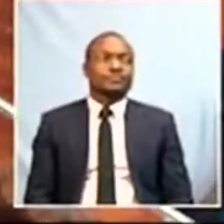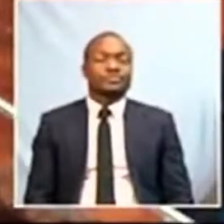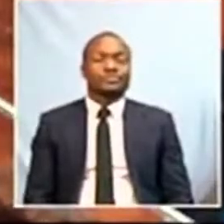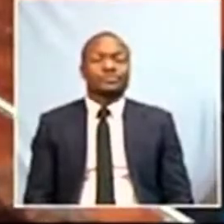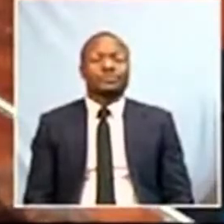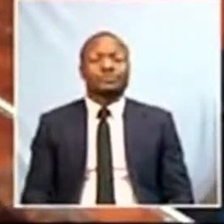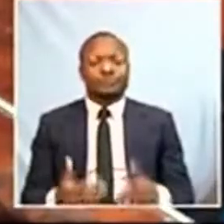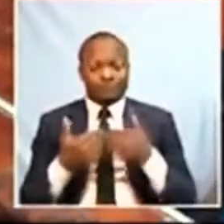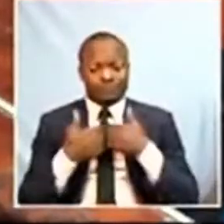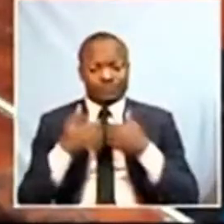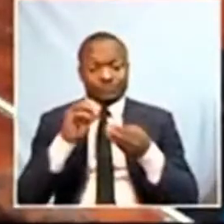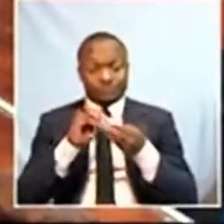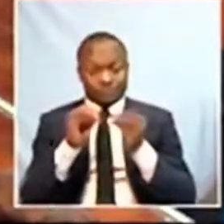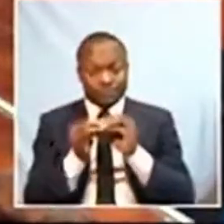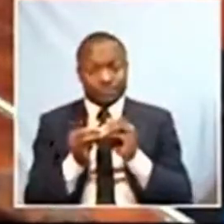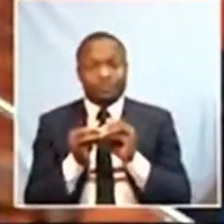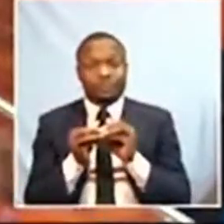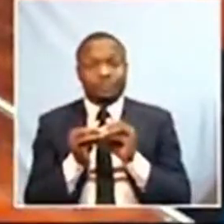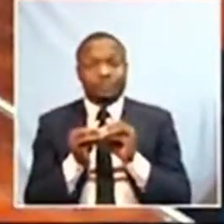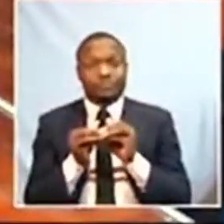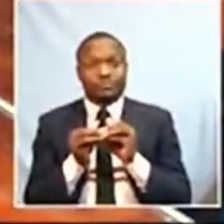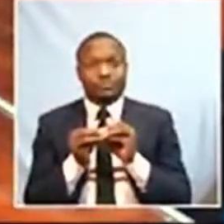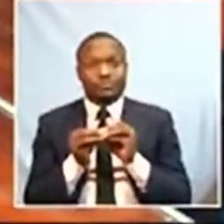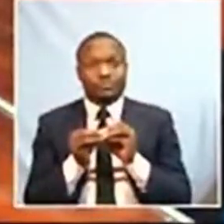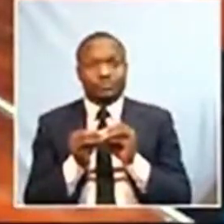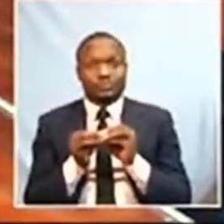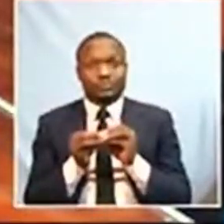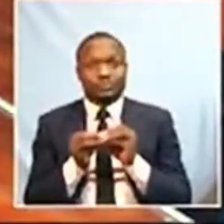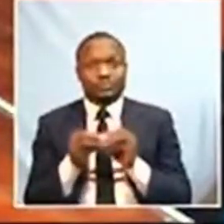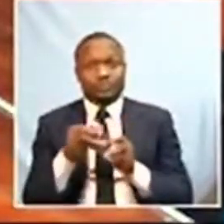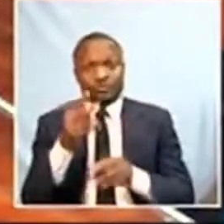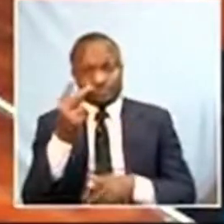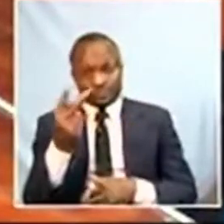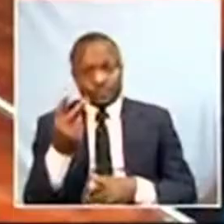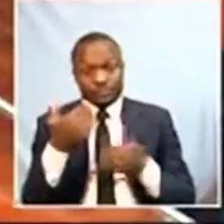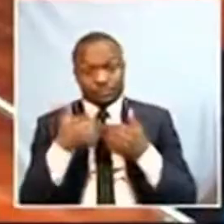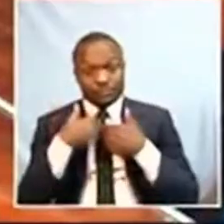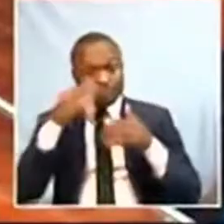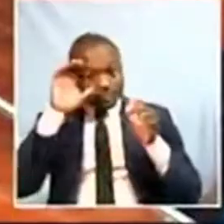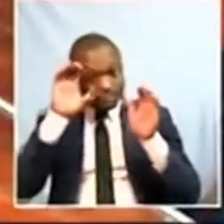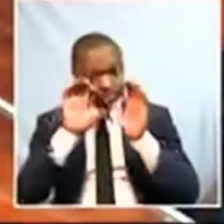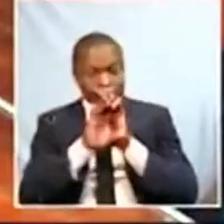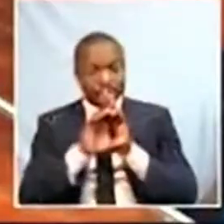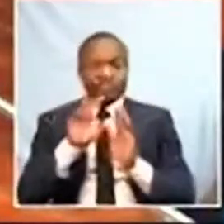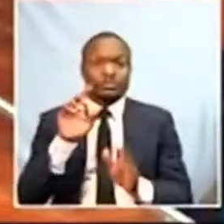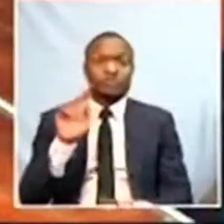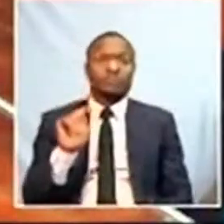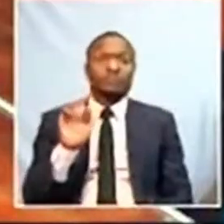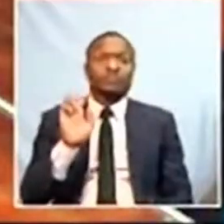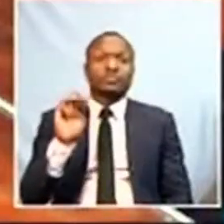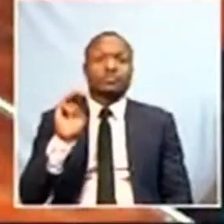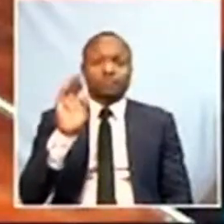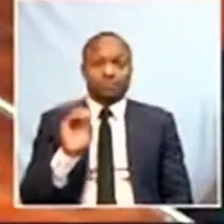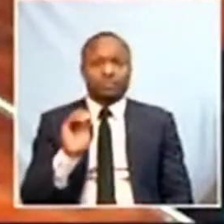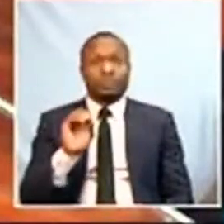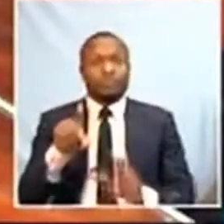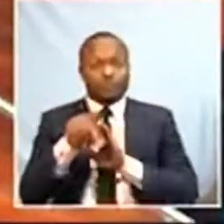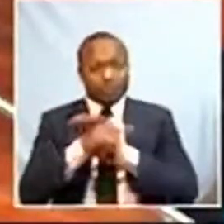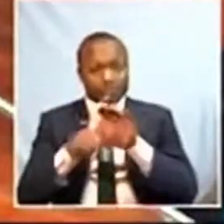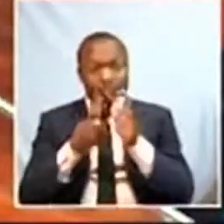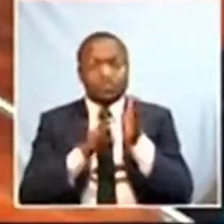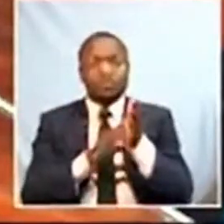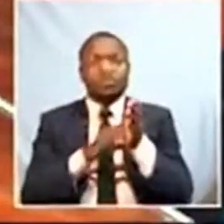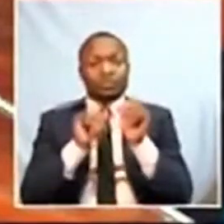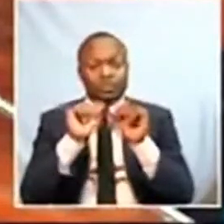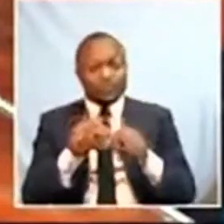And so we have a figure of Figure 2, which has a picture of Tembo Primary School. And you also refer to